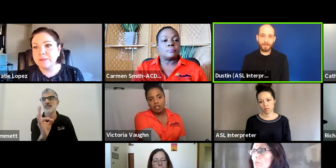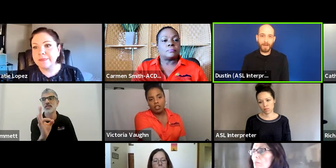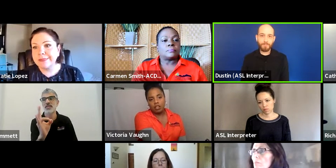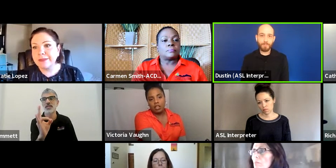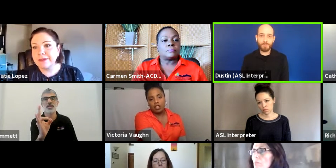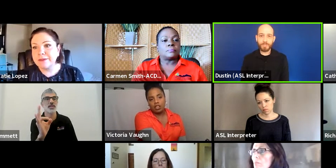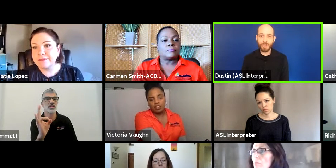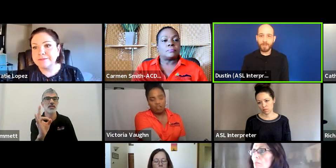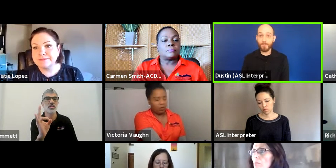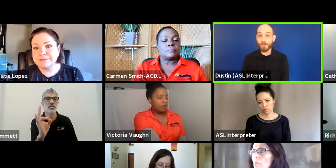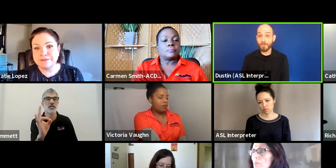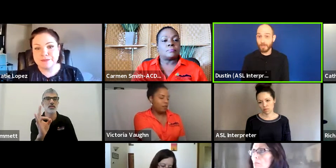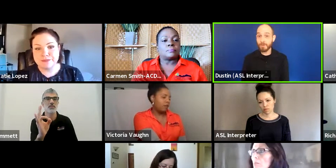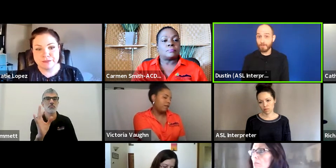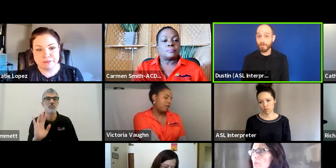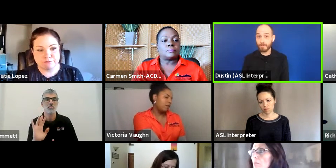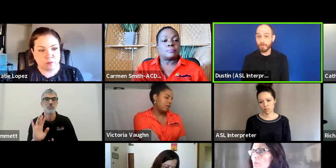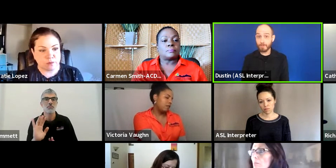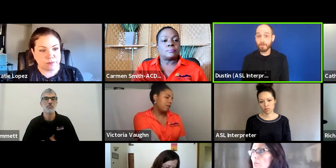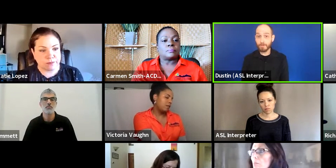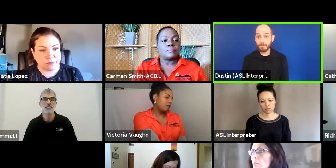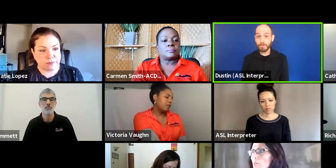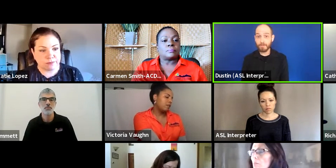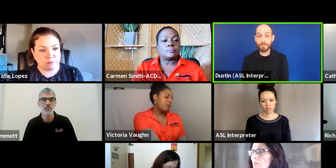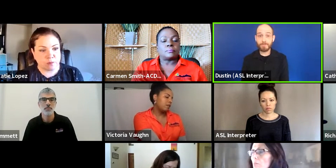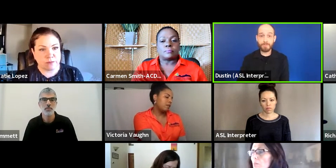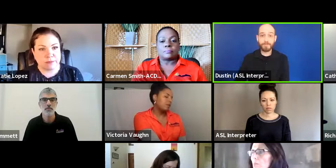For that, I'm proposing January 7th.